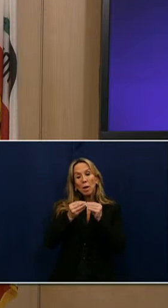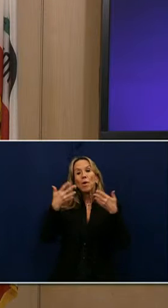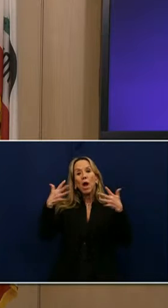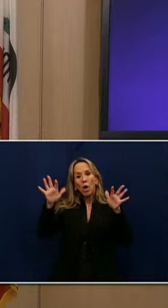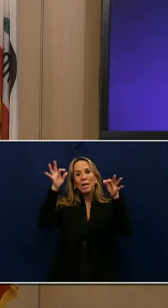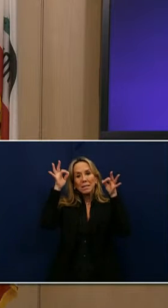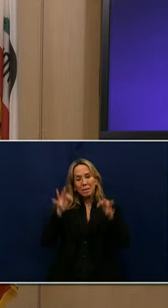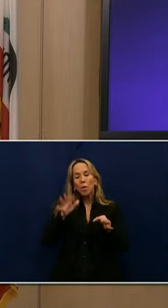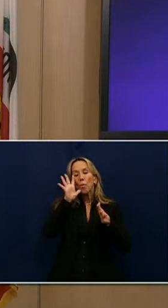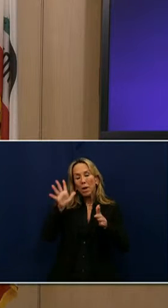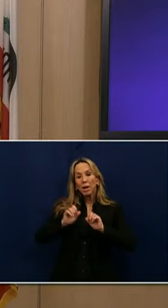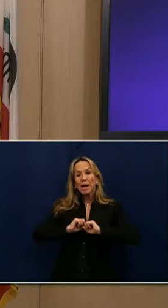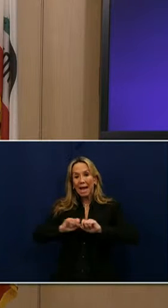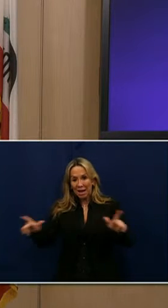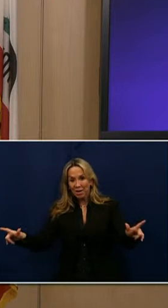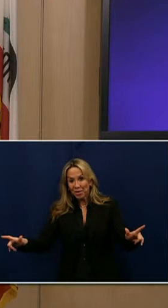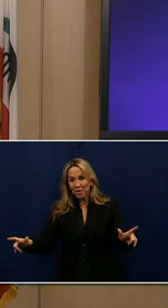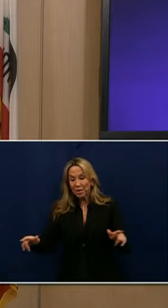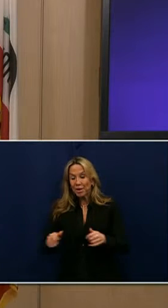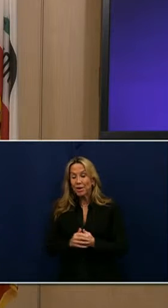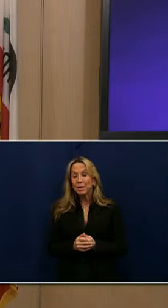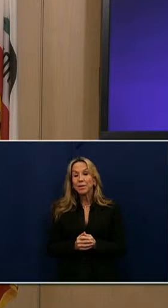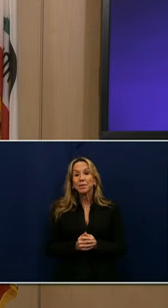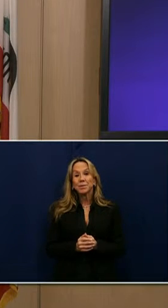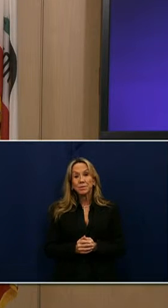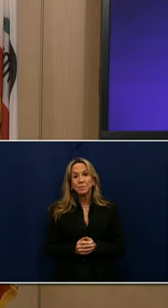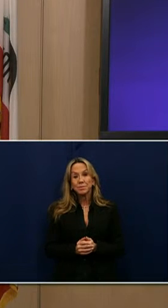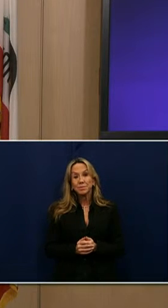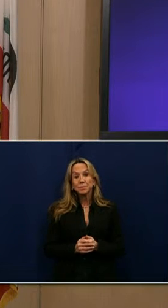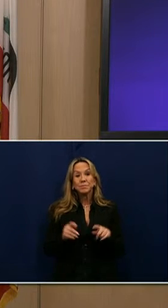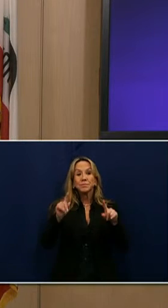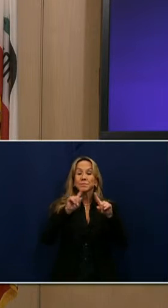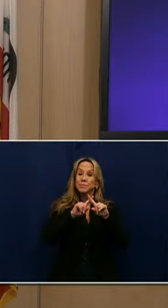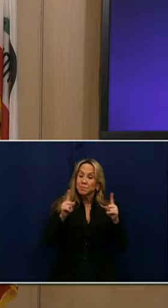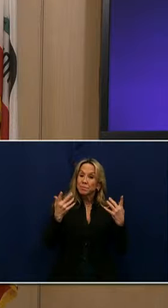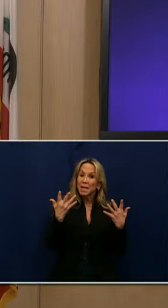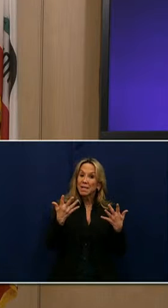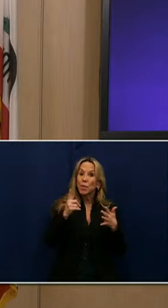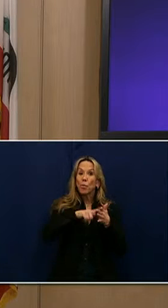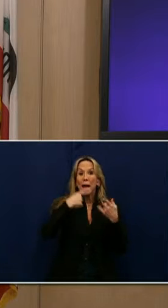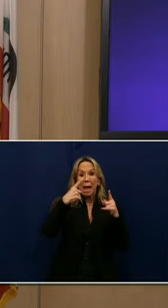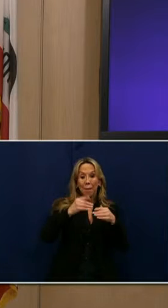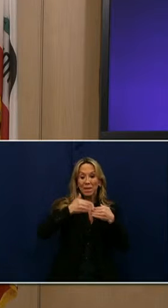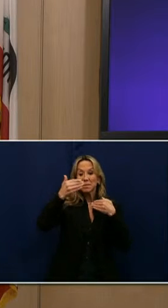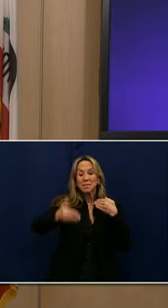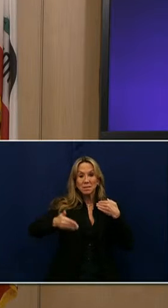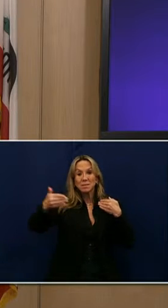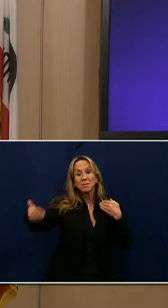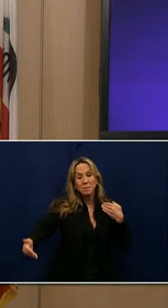will be going out. What will be affected will be the subsequent